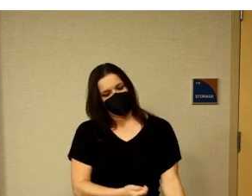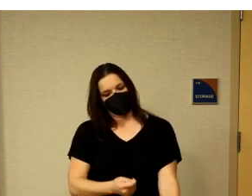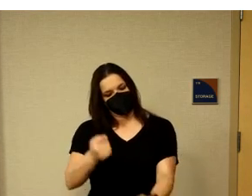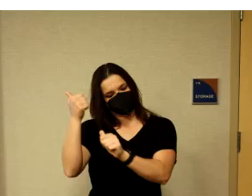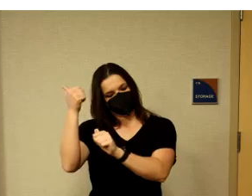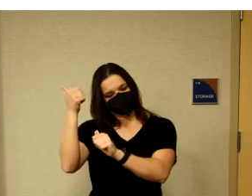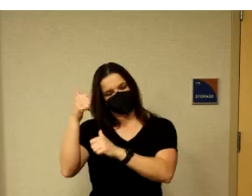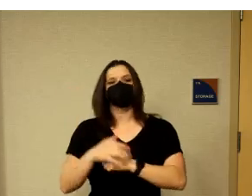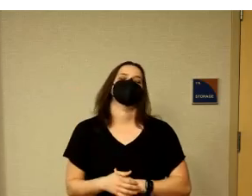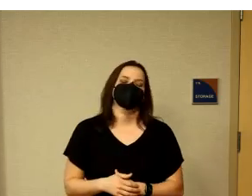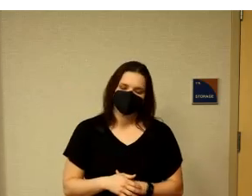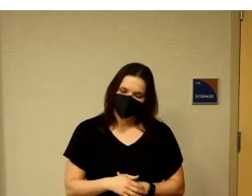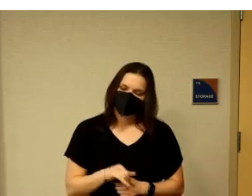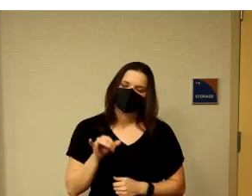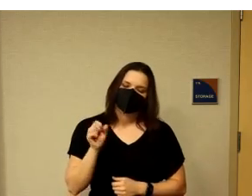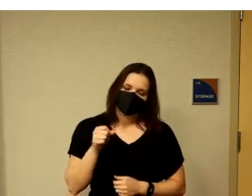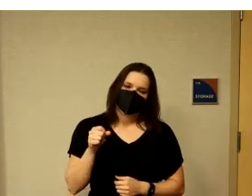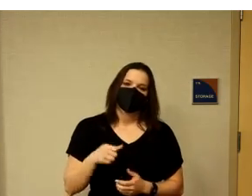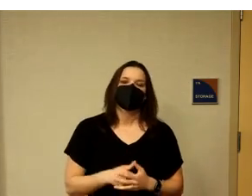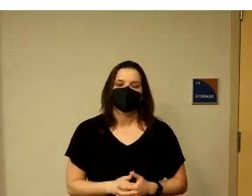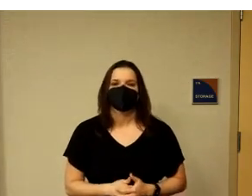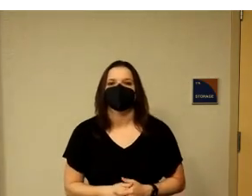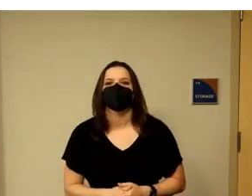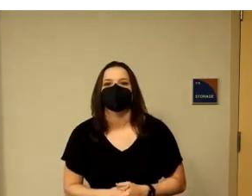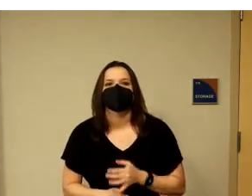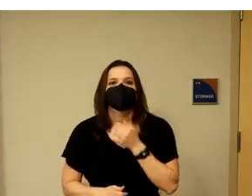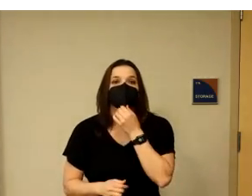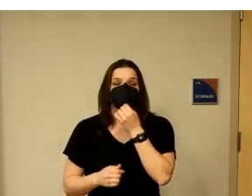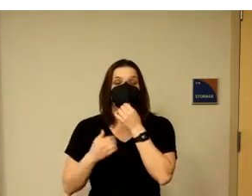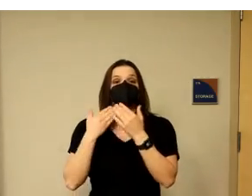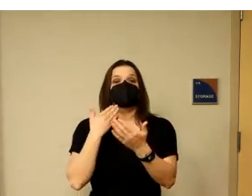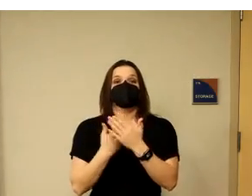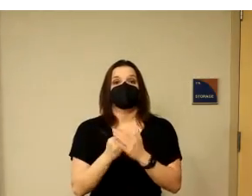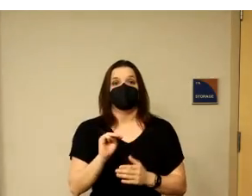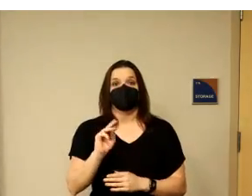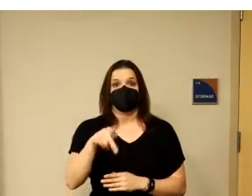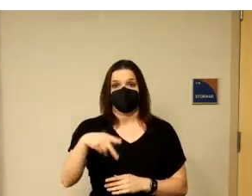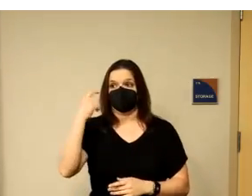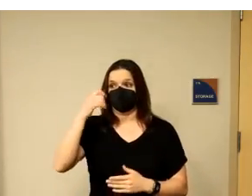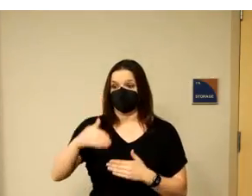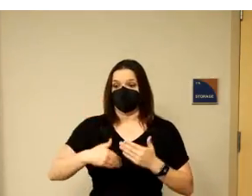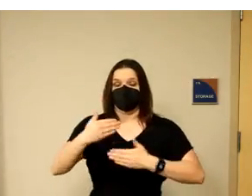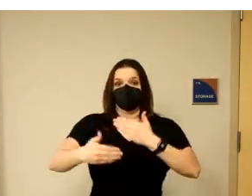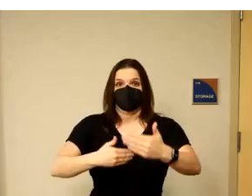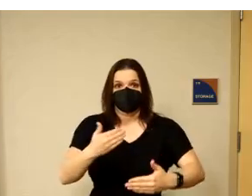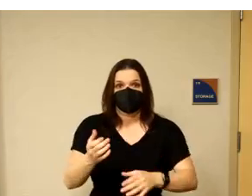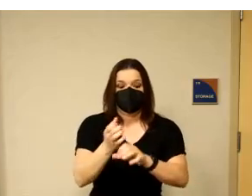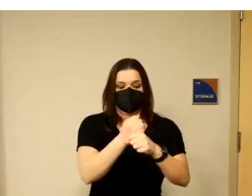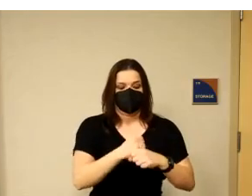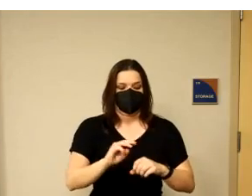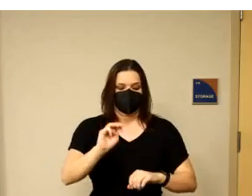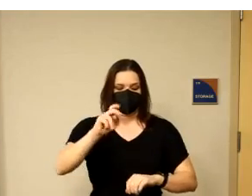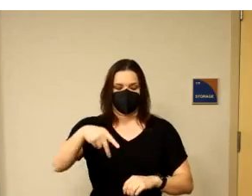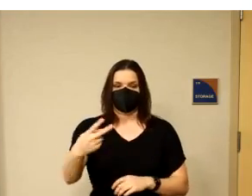in my file. Yeah, but it was a good map because that led to creating